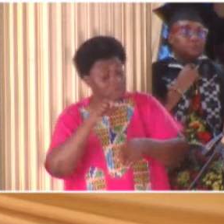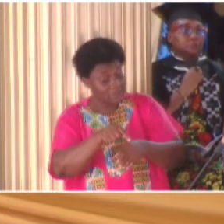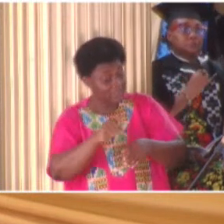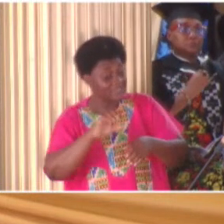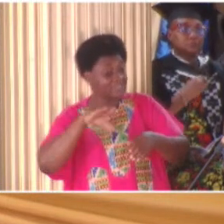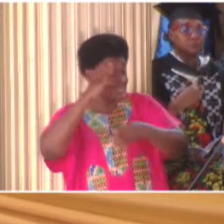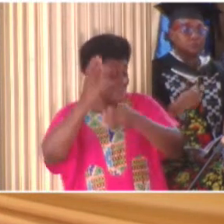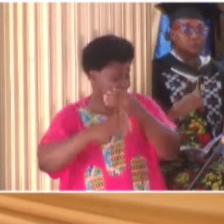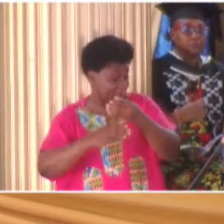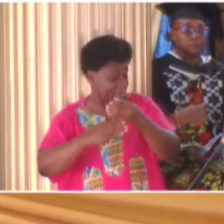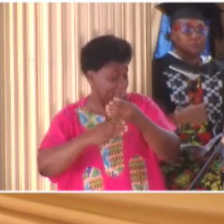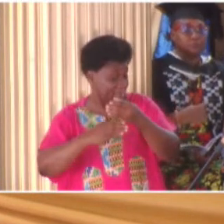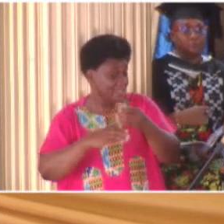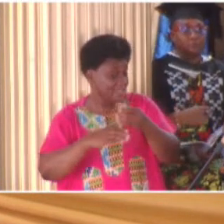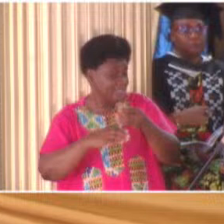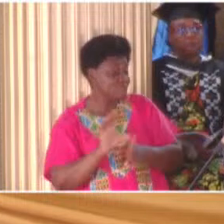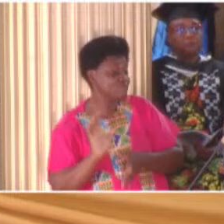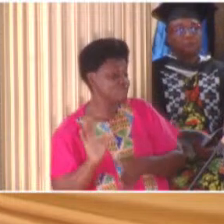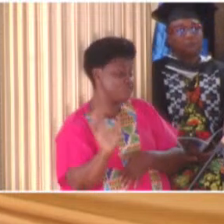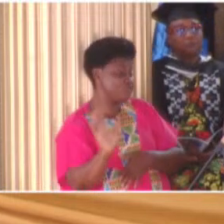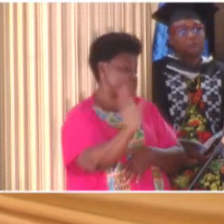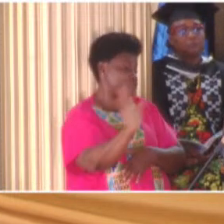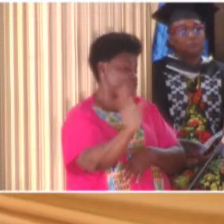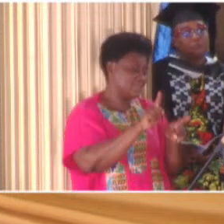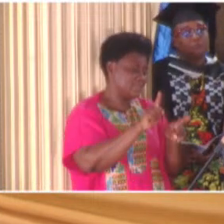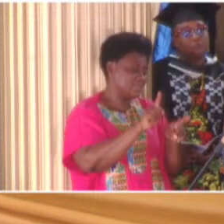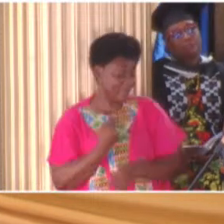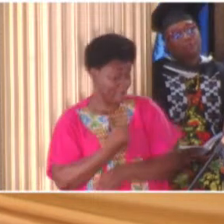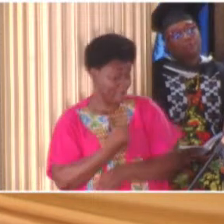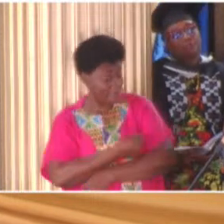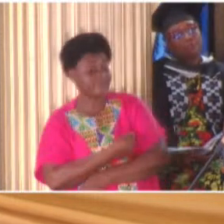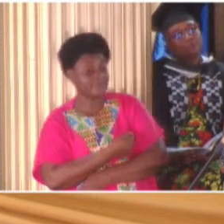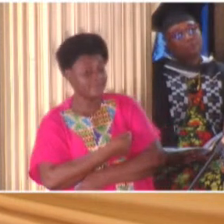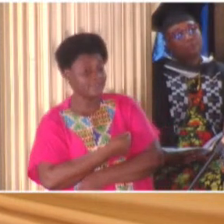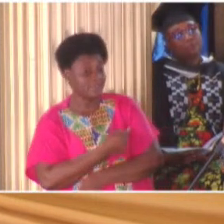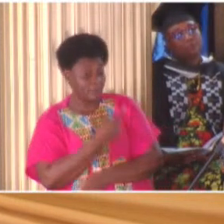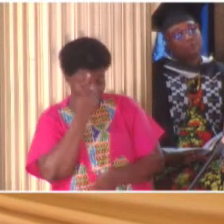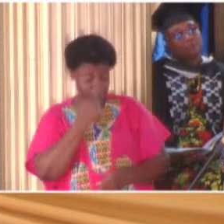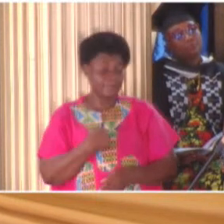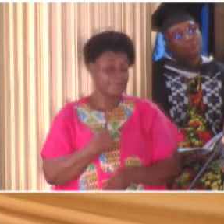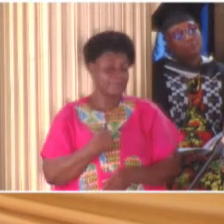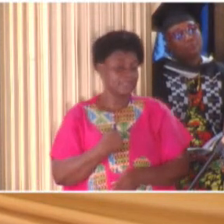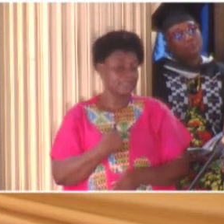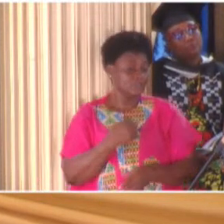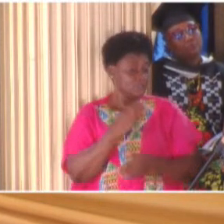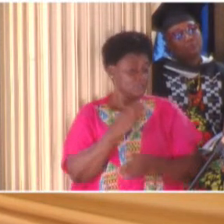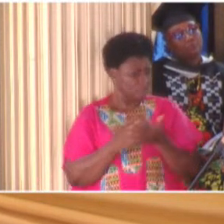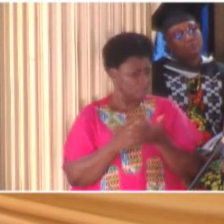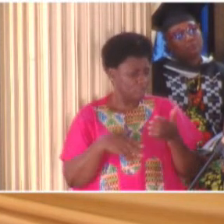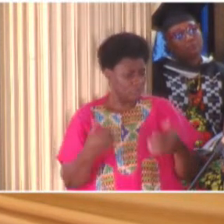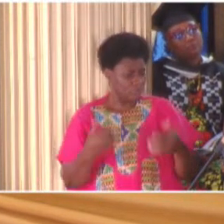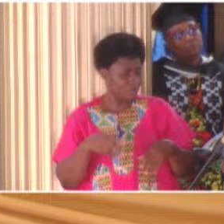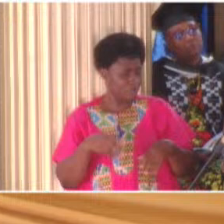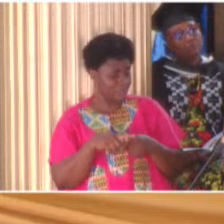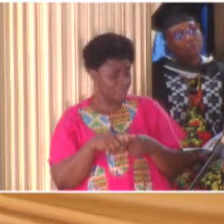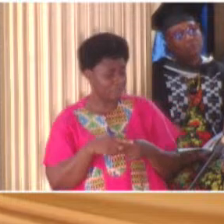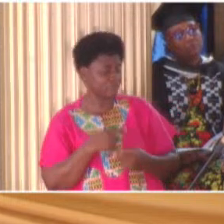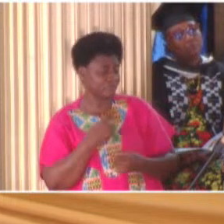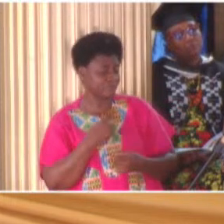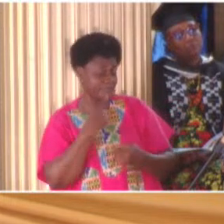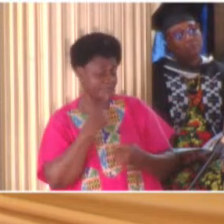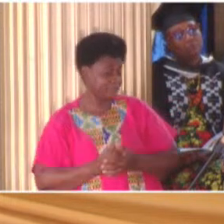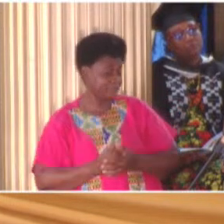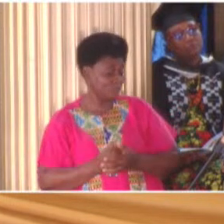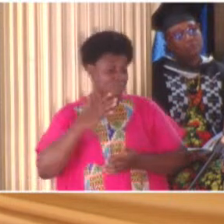achievement is as much yours as it is ours. And for me, some names deserve special mention.